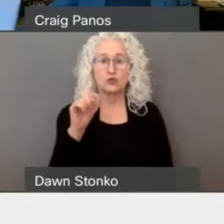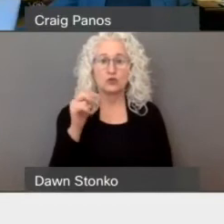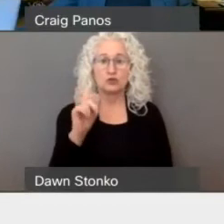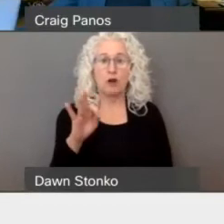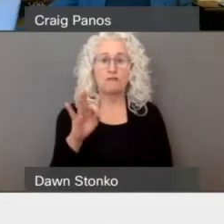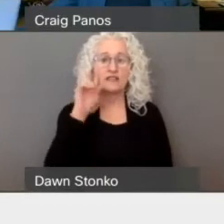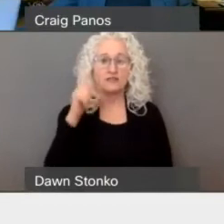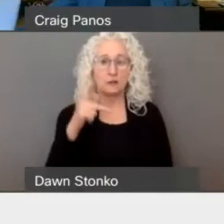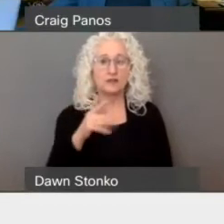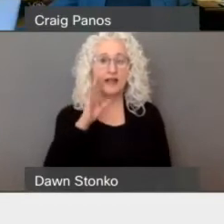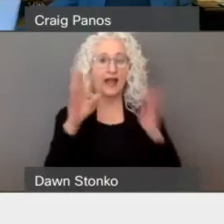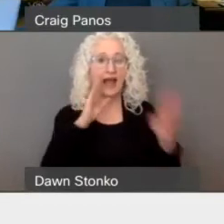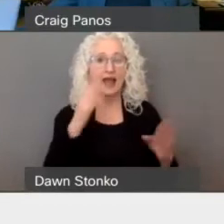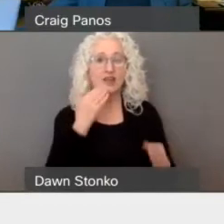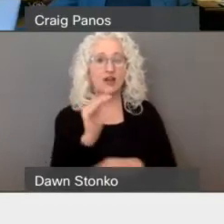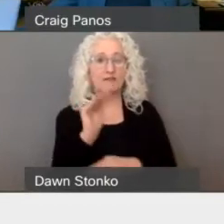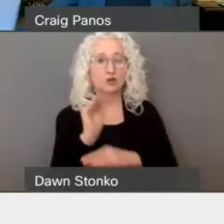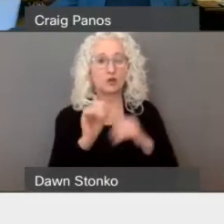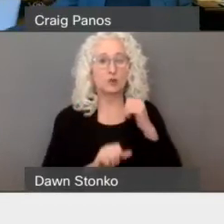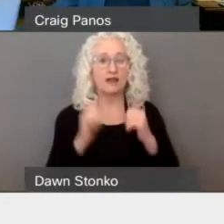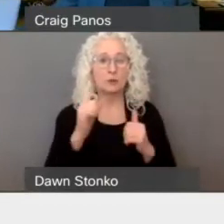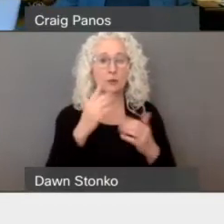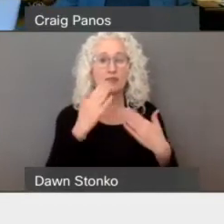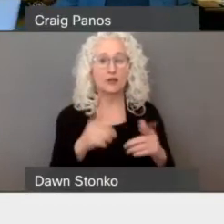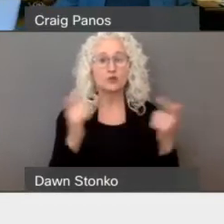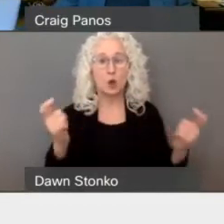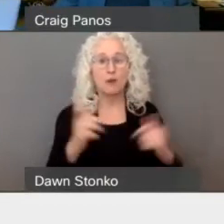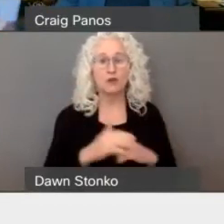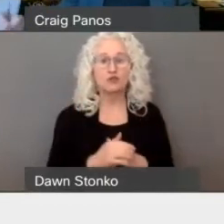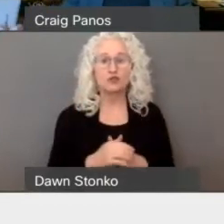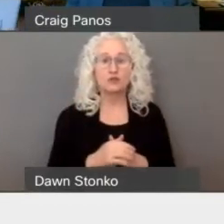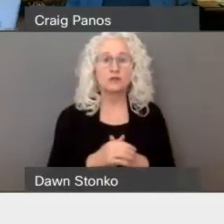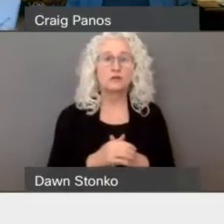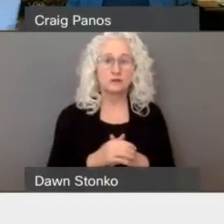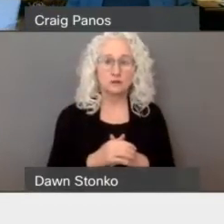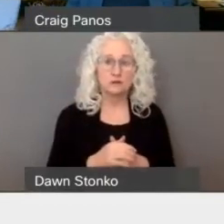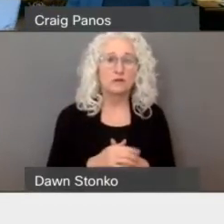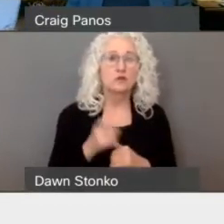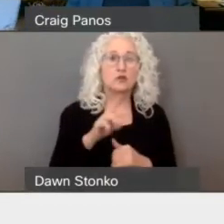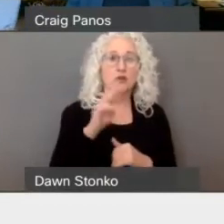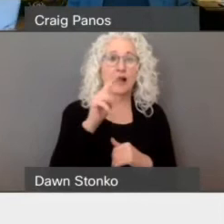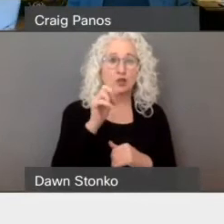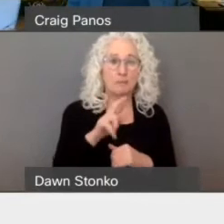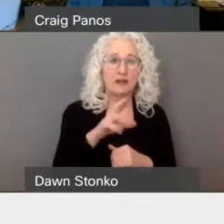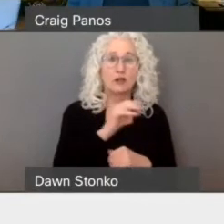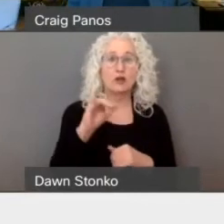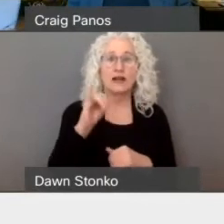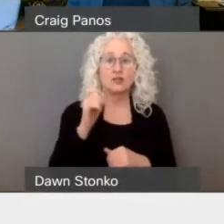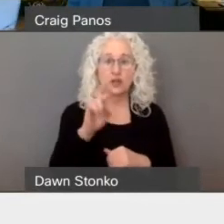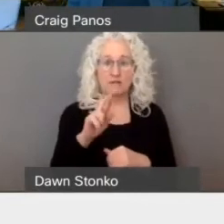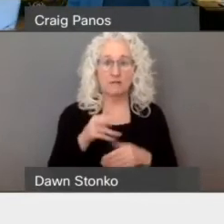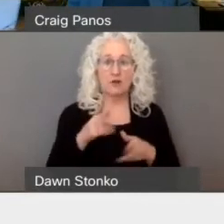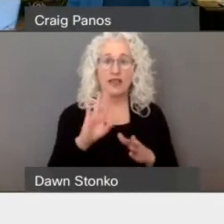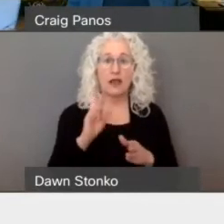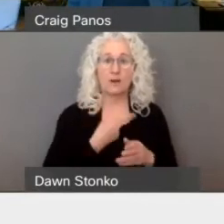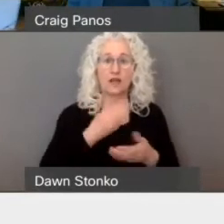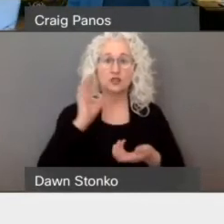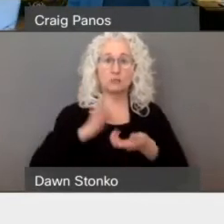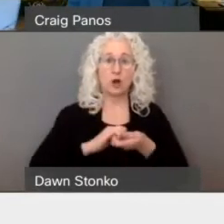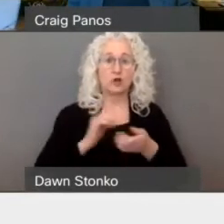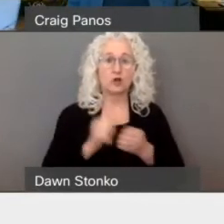Hi, good afternoon, everybody. Thank you so much to Dr. Ball and Jennifer for allowing us to partner with you all